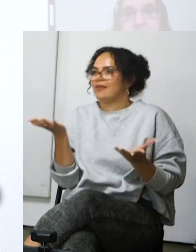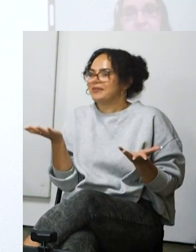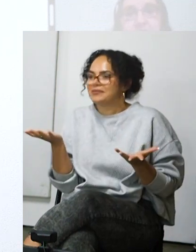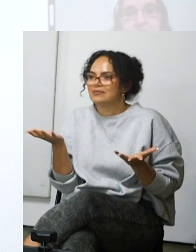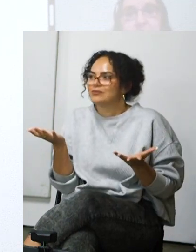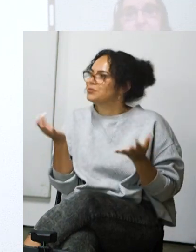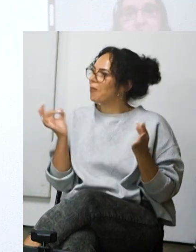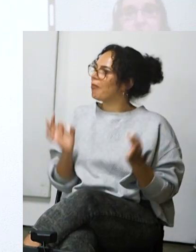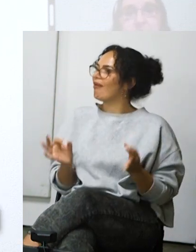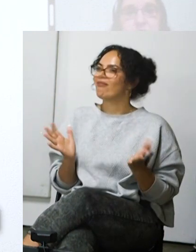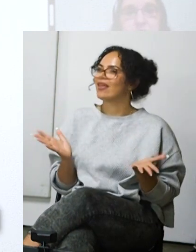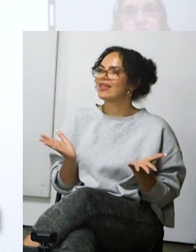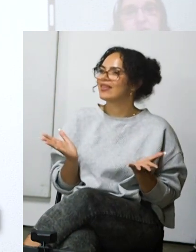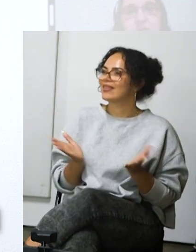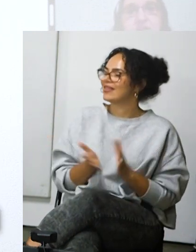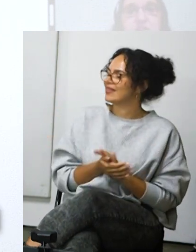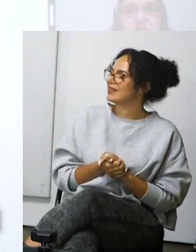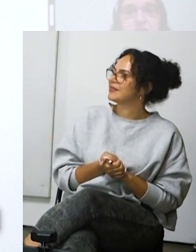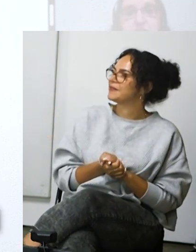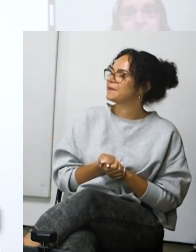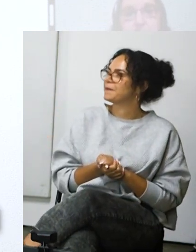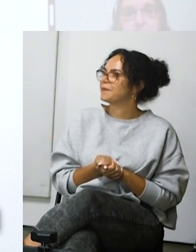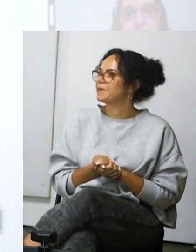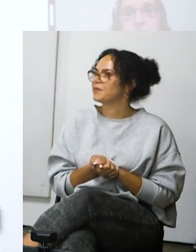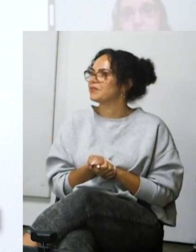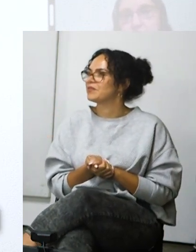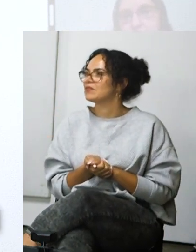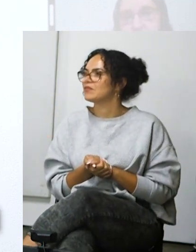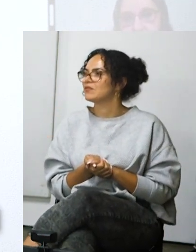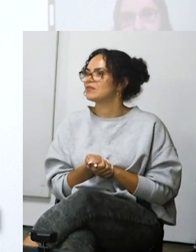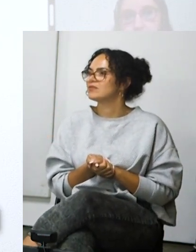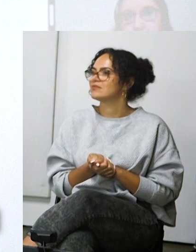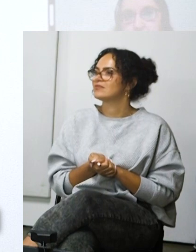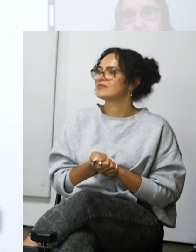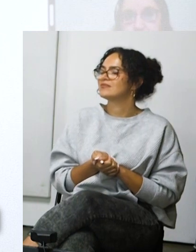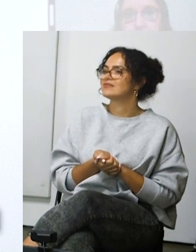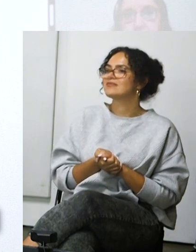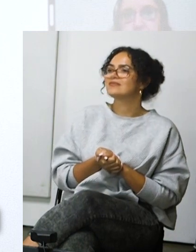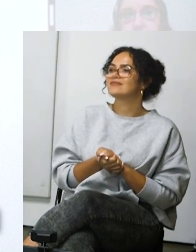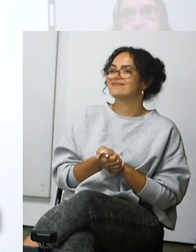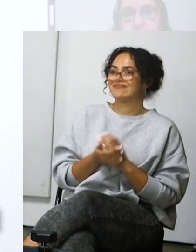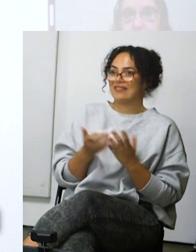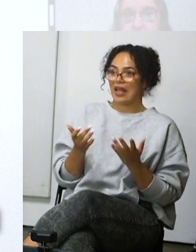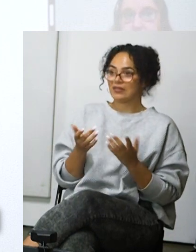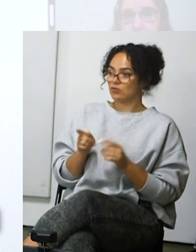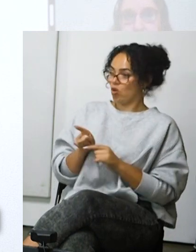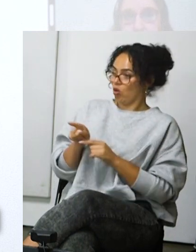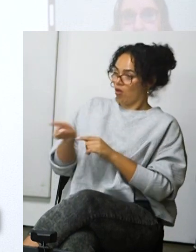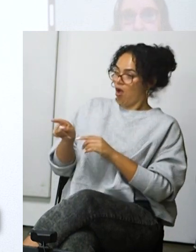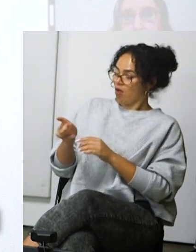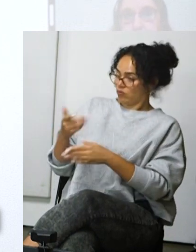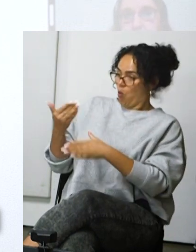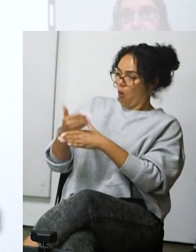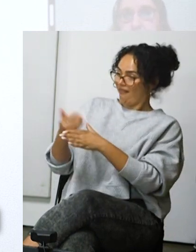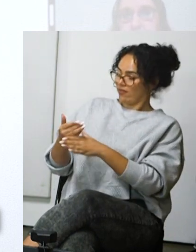perfect. And also to acknowledge that not everything is going to work for everyone, and that's